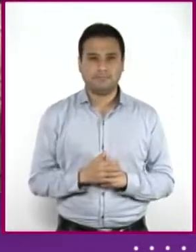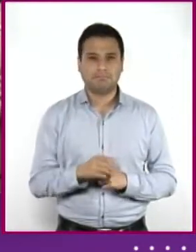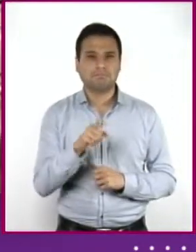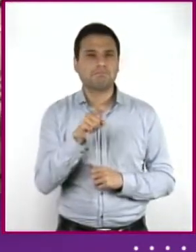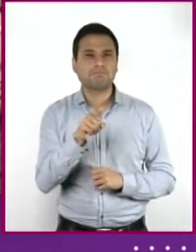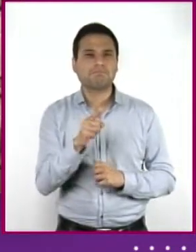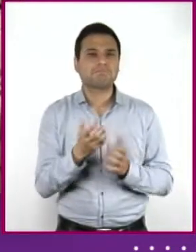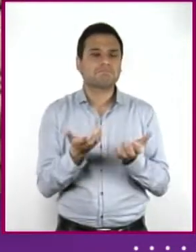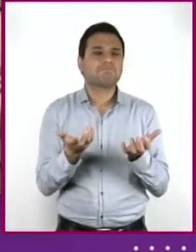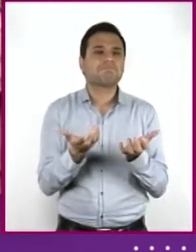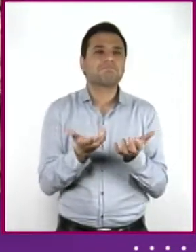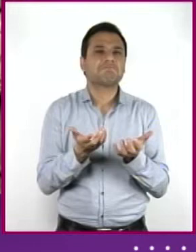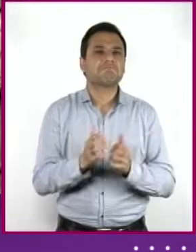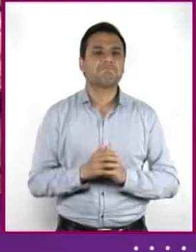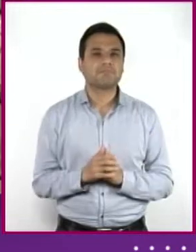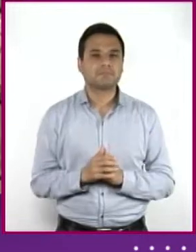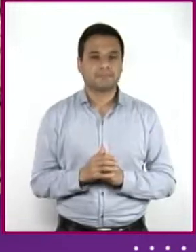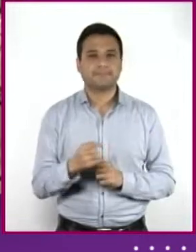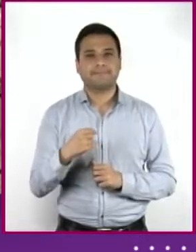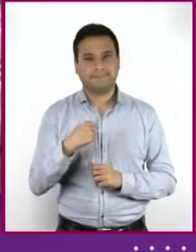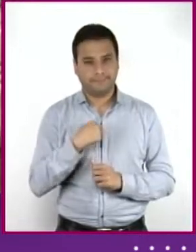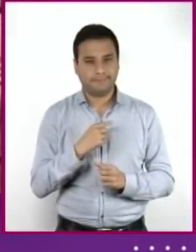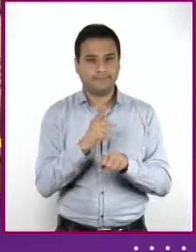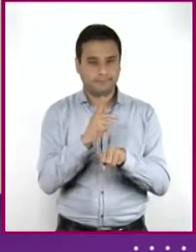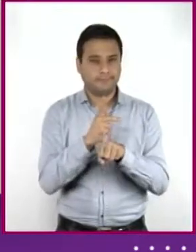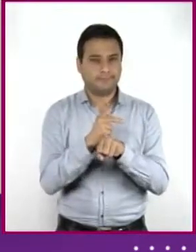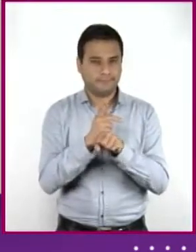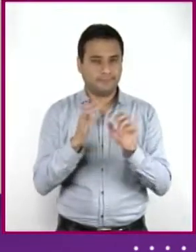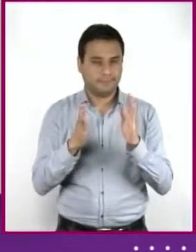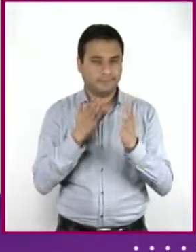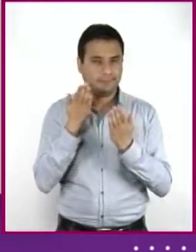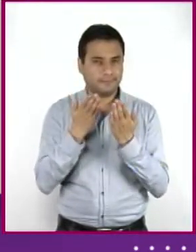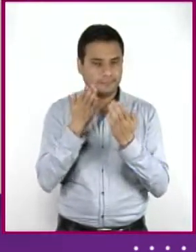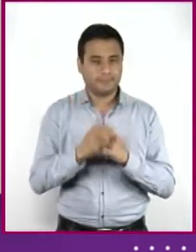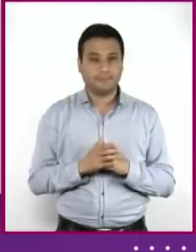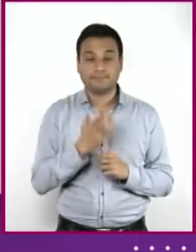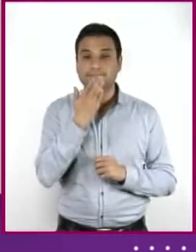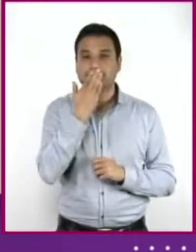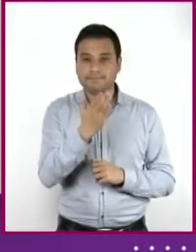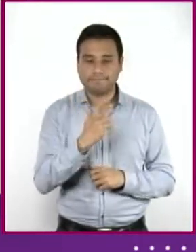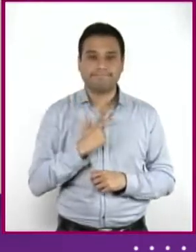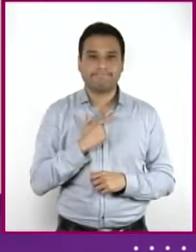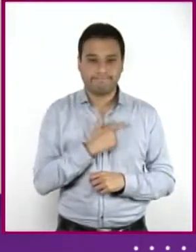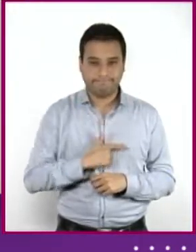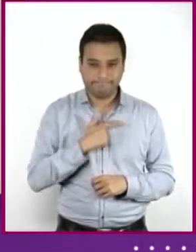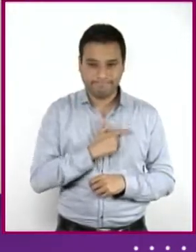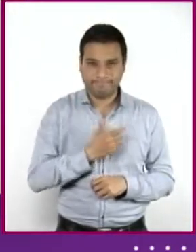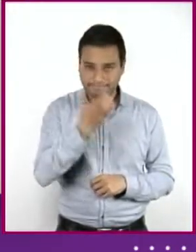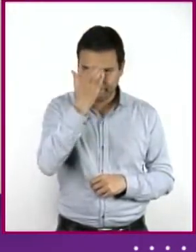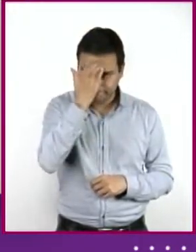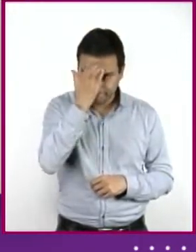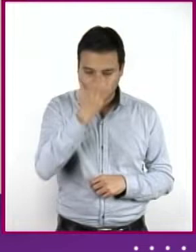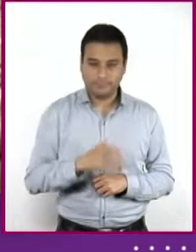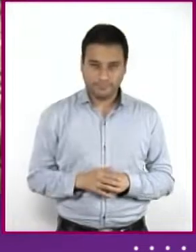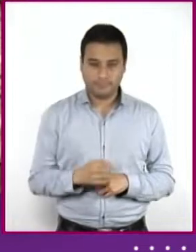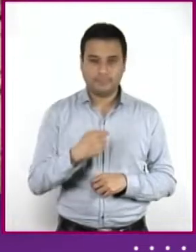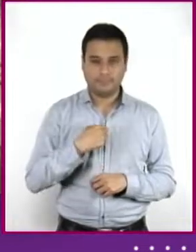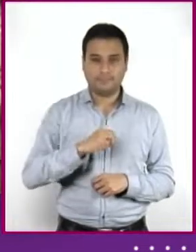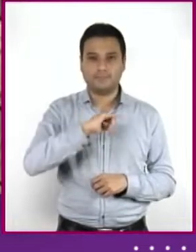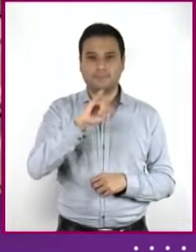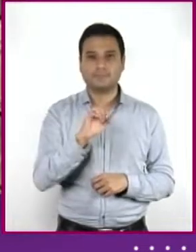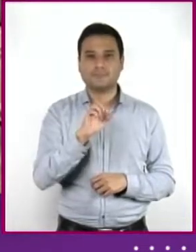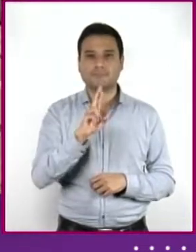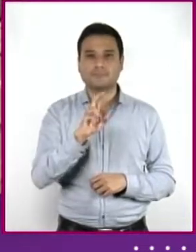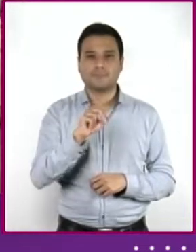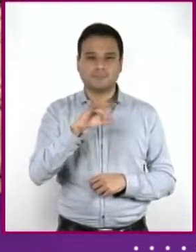do? I'm a high school student. Well, nice to meet you, Miguel. I am Jerónimo, but you can